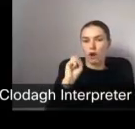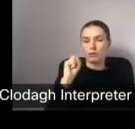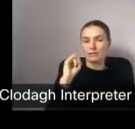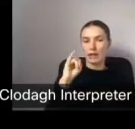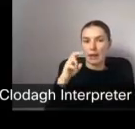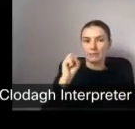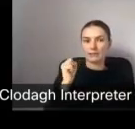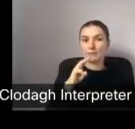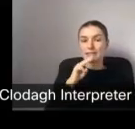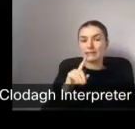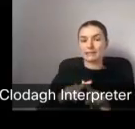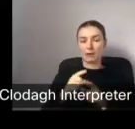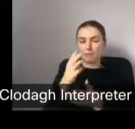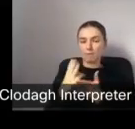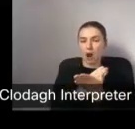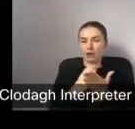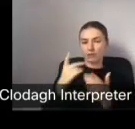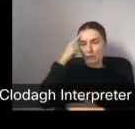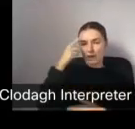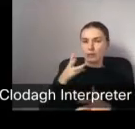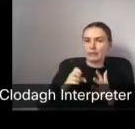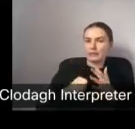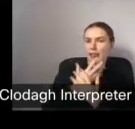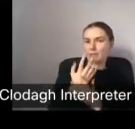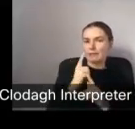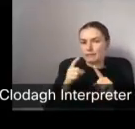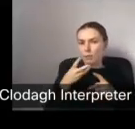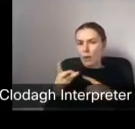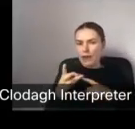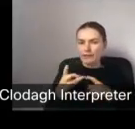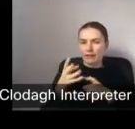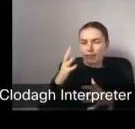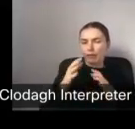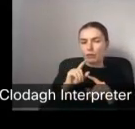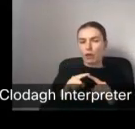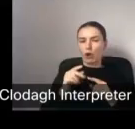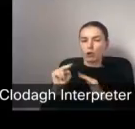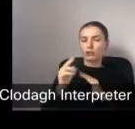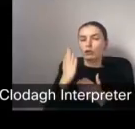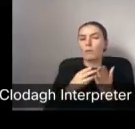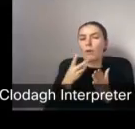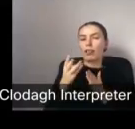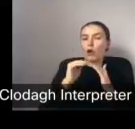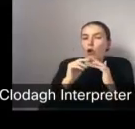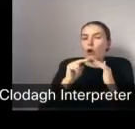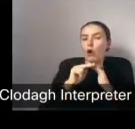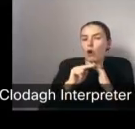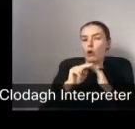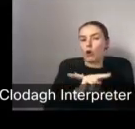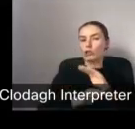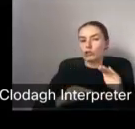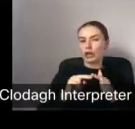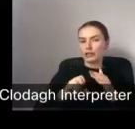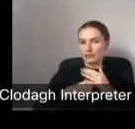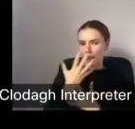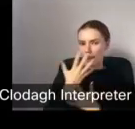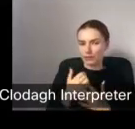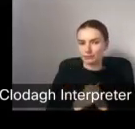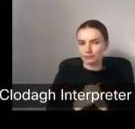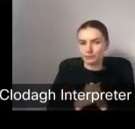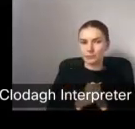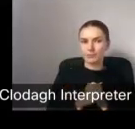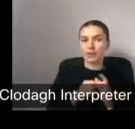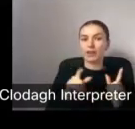to develop in different ways and others to underdevelop. And we also know that now that it